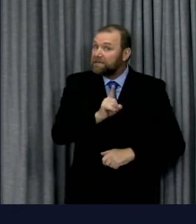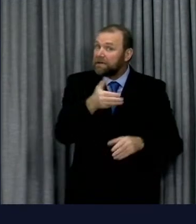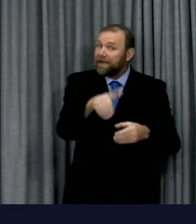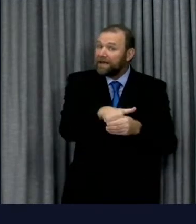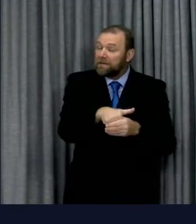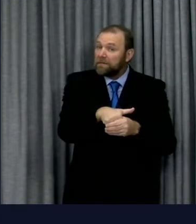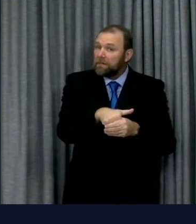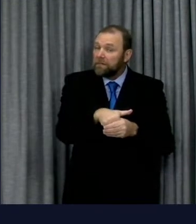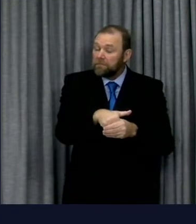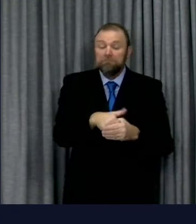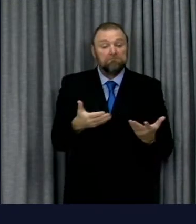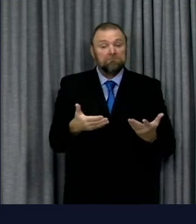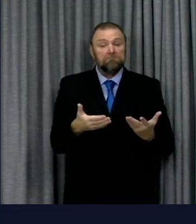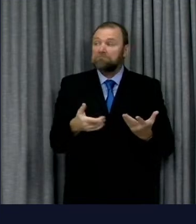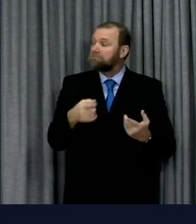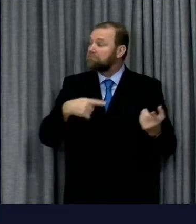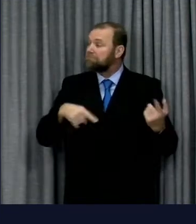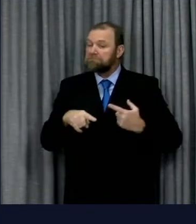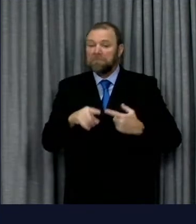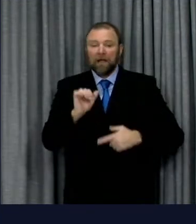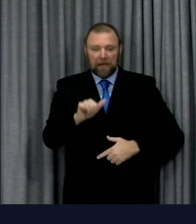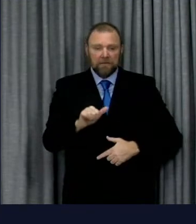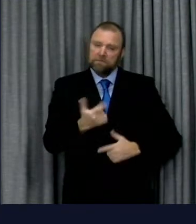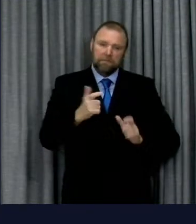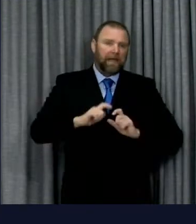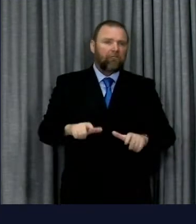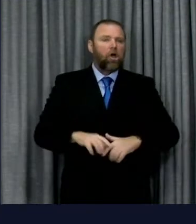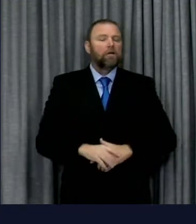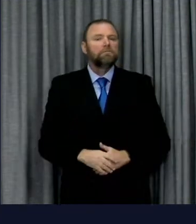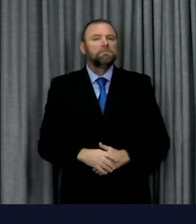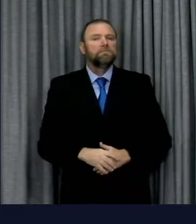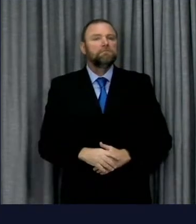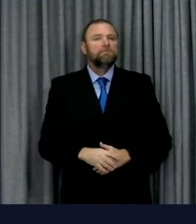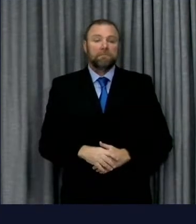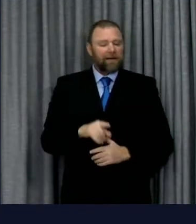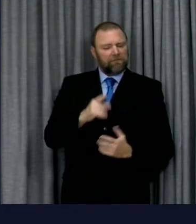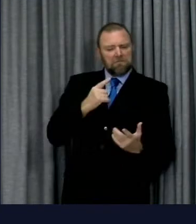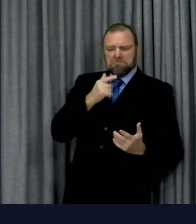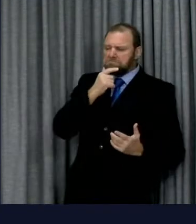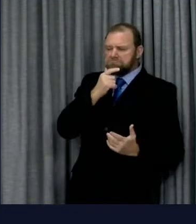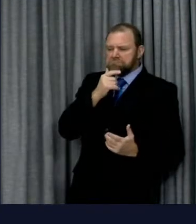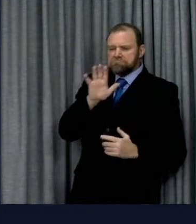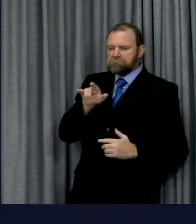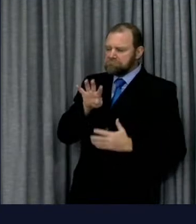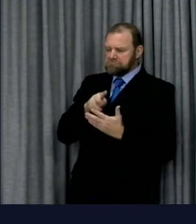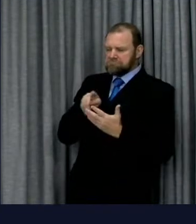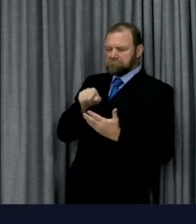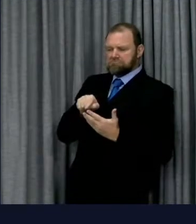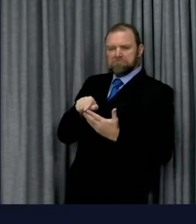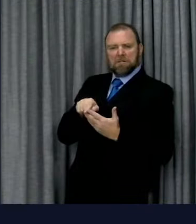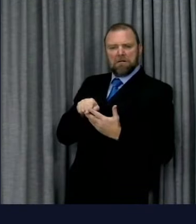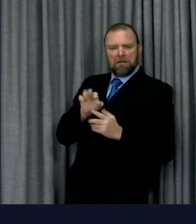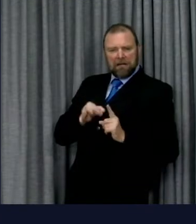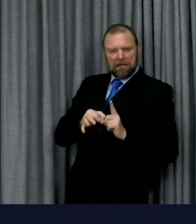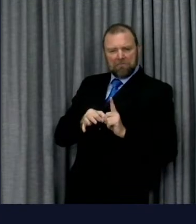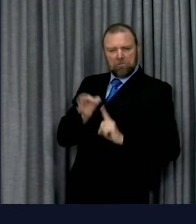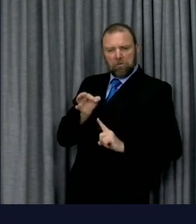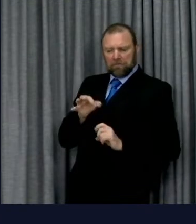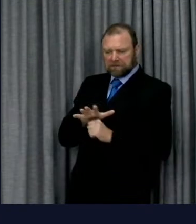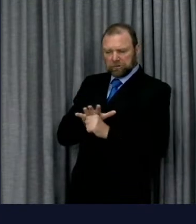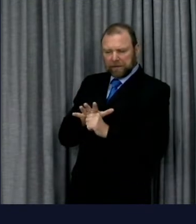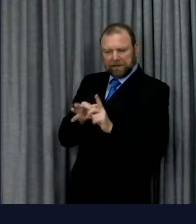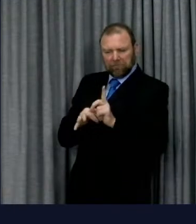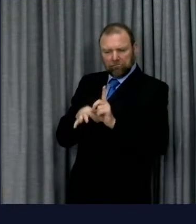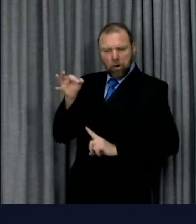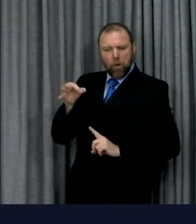the answer is yes, we will continue with it. If the answer is things have improved to the point where it's no longer